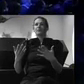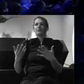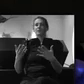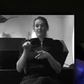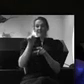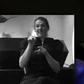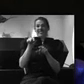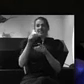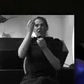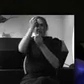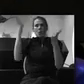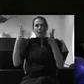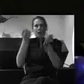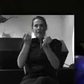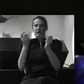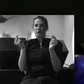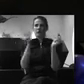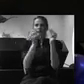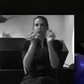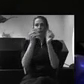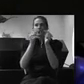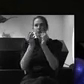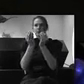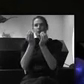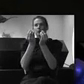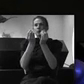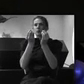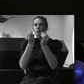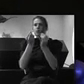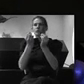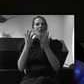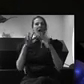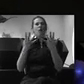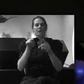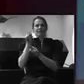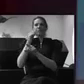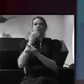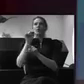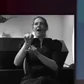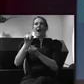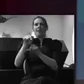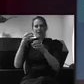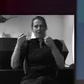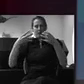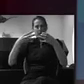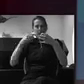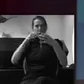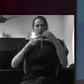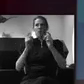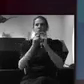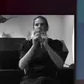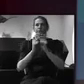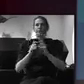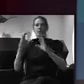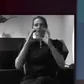sugars. These sugars are the fine-tuning for our cell communication. They play